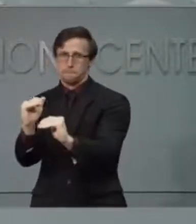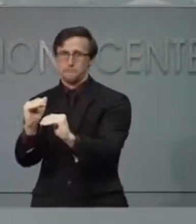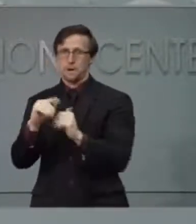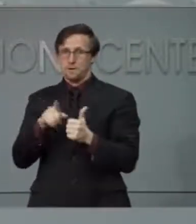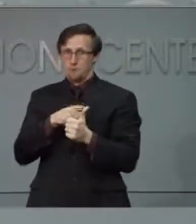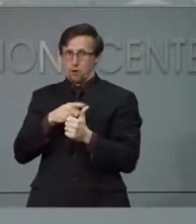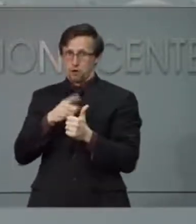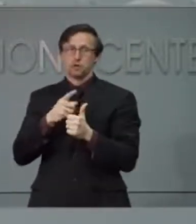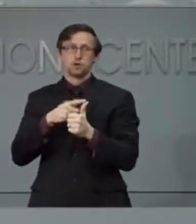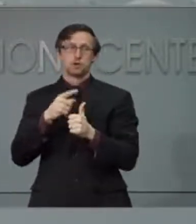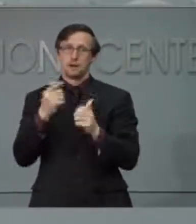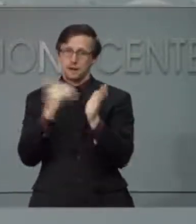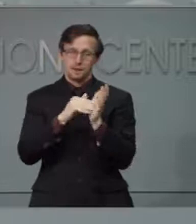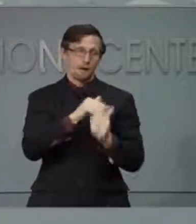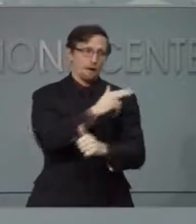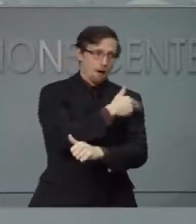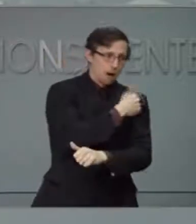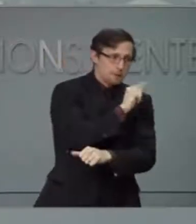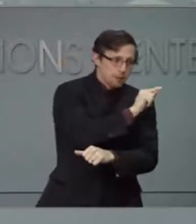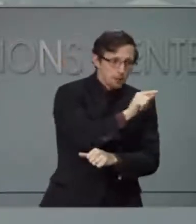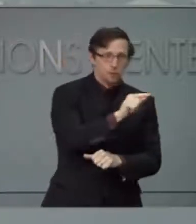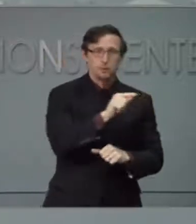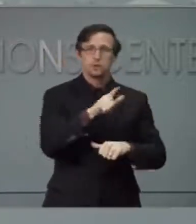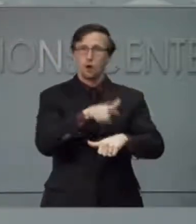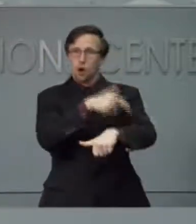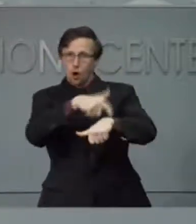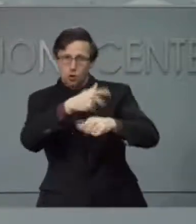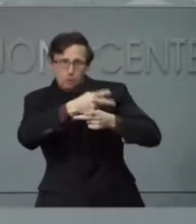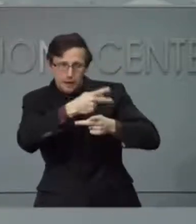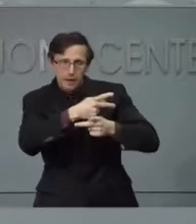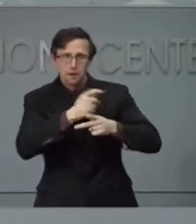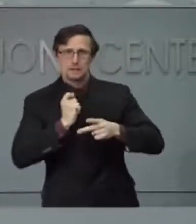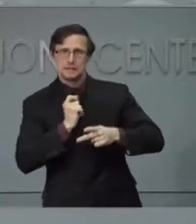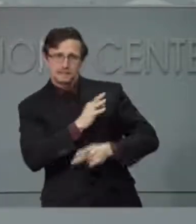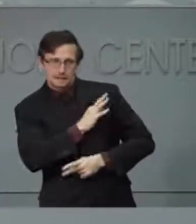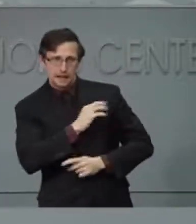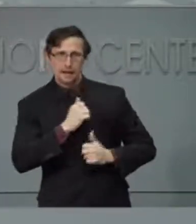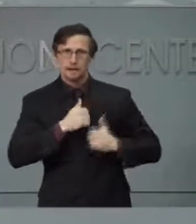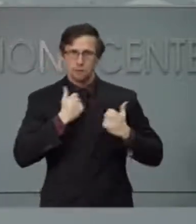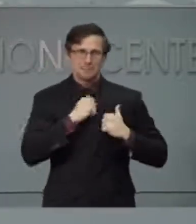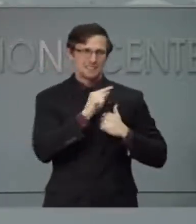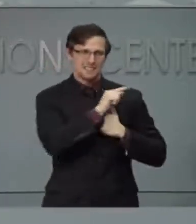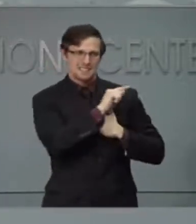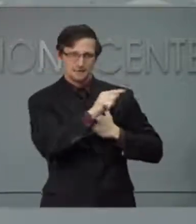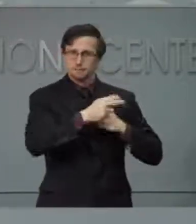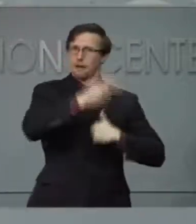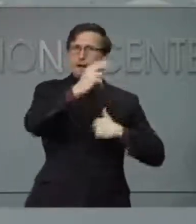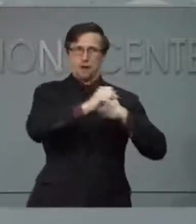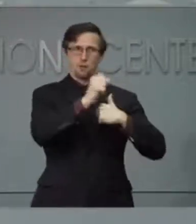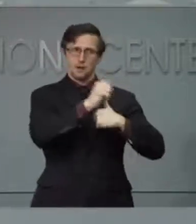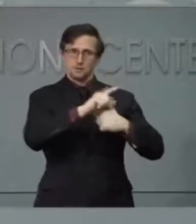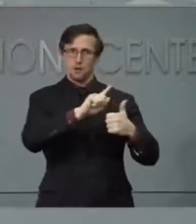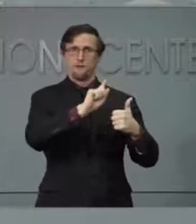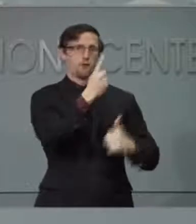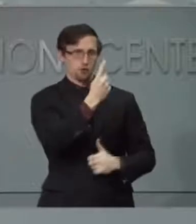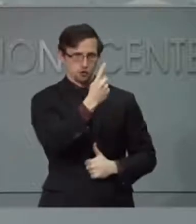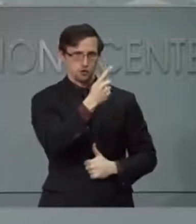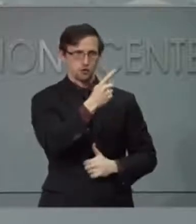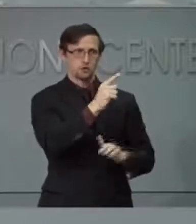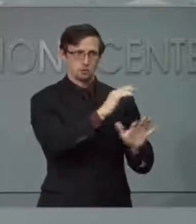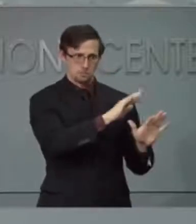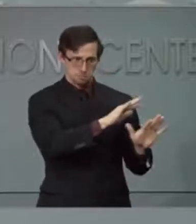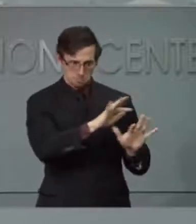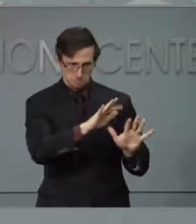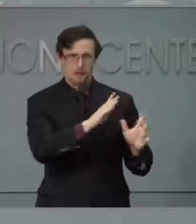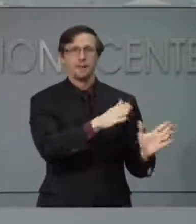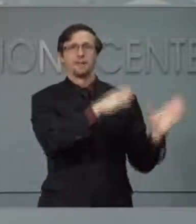care staff and residents and a limited number of hospitals to vaccinate healthcare workers at high risk of exposure to